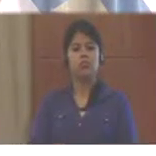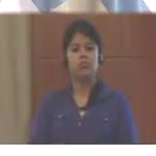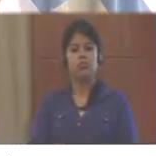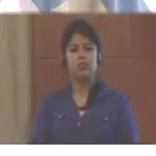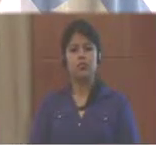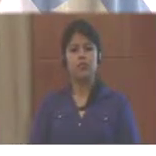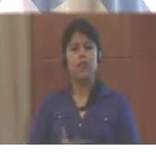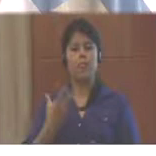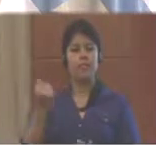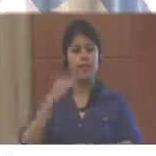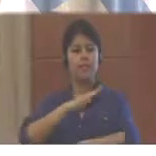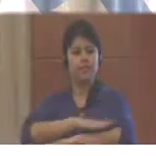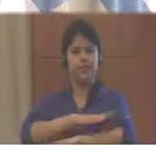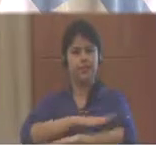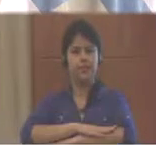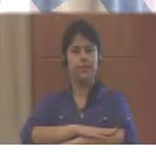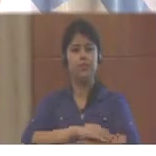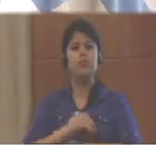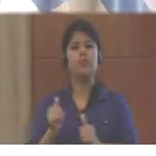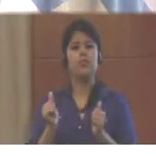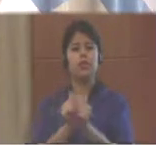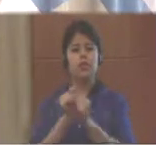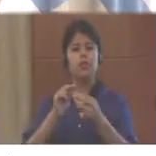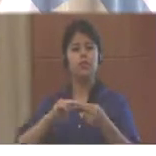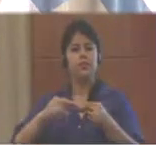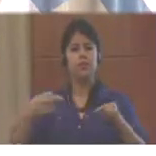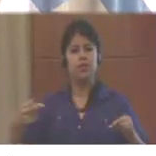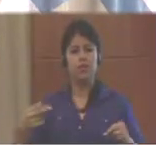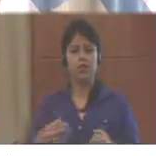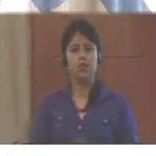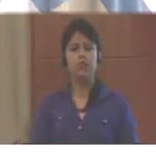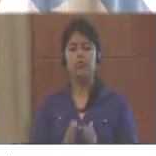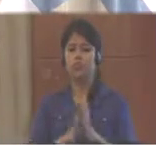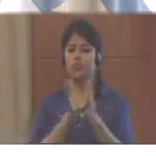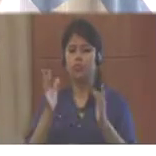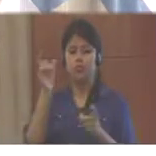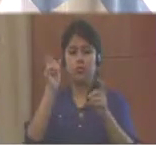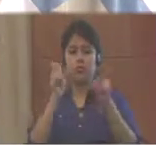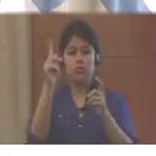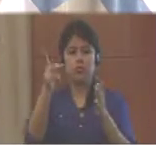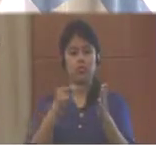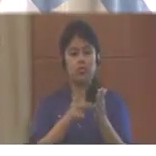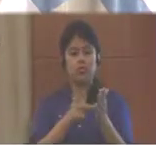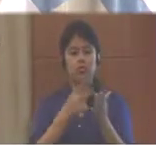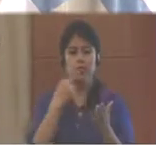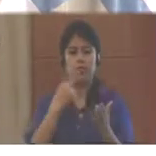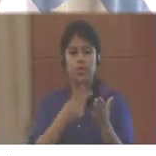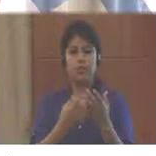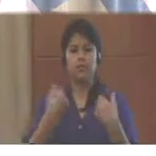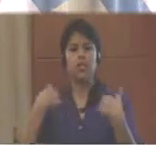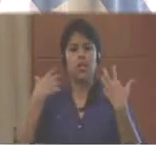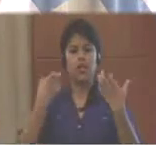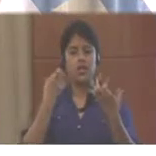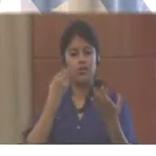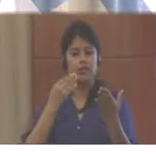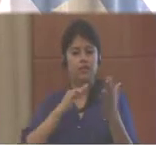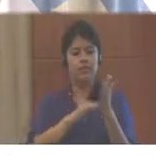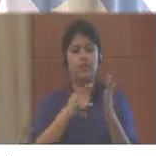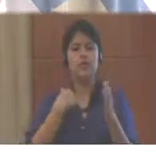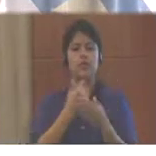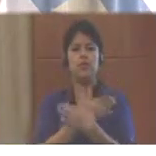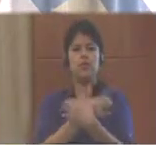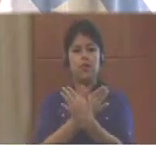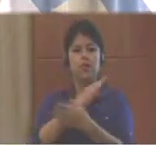this platform, regional platform. Many of these points of view, and I would